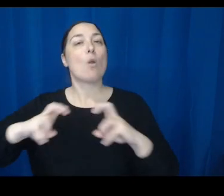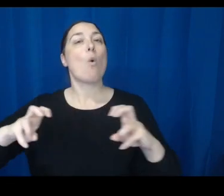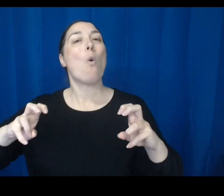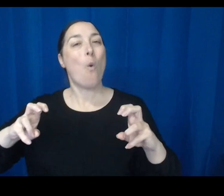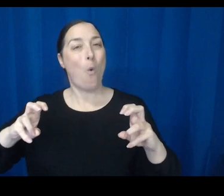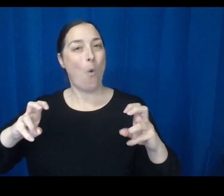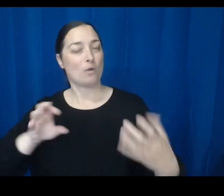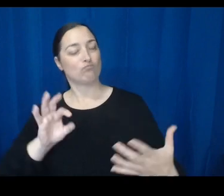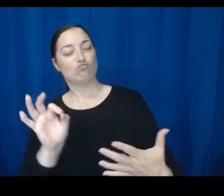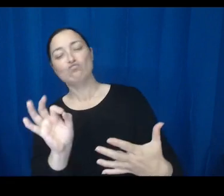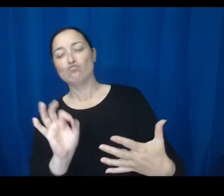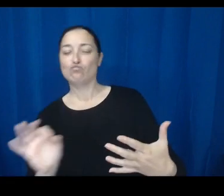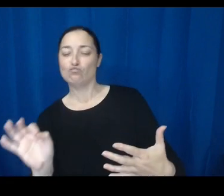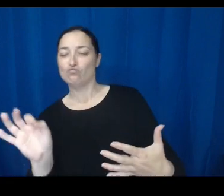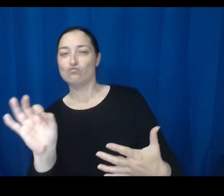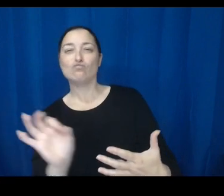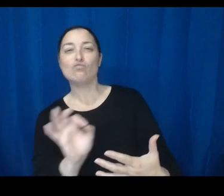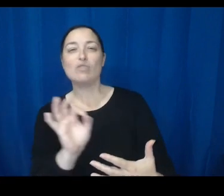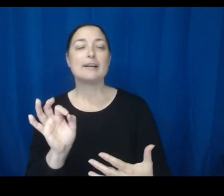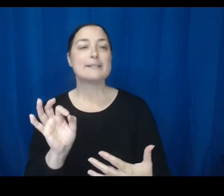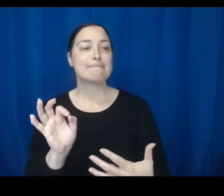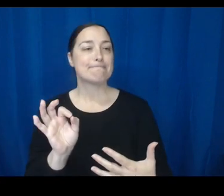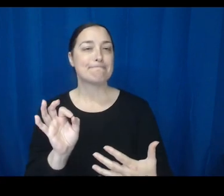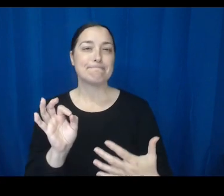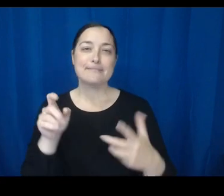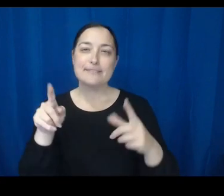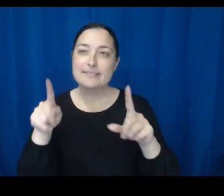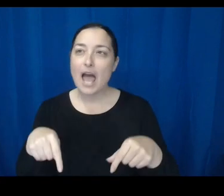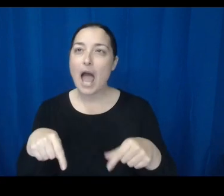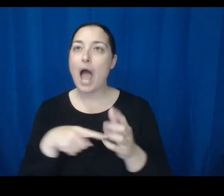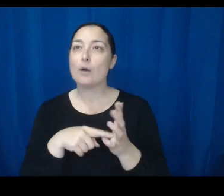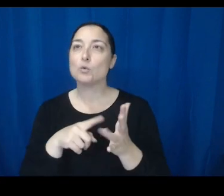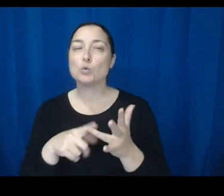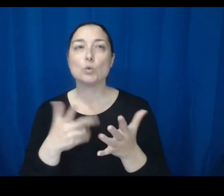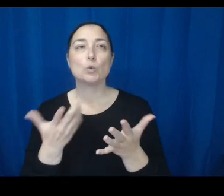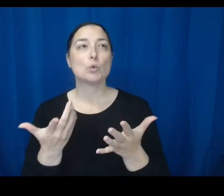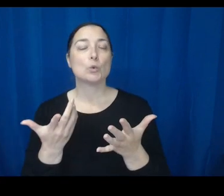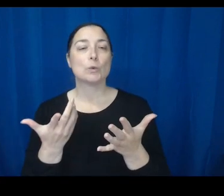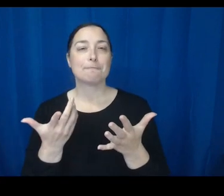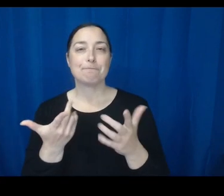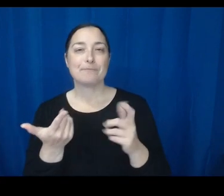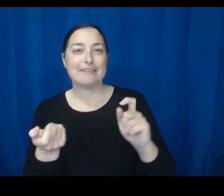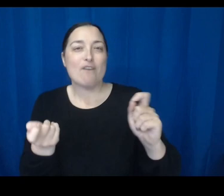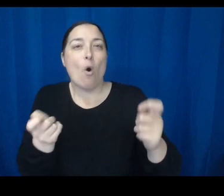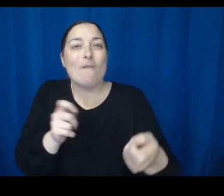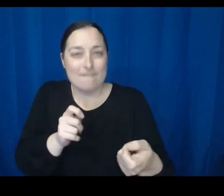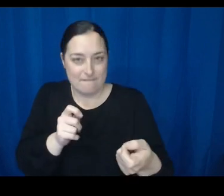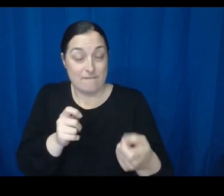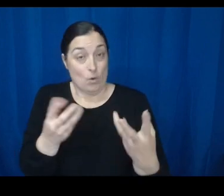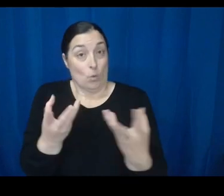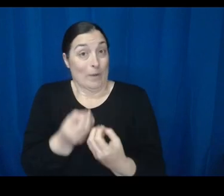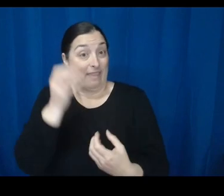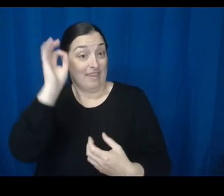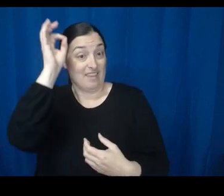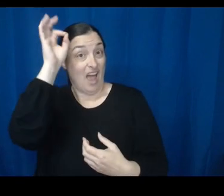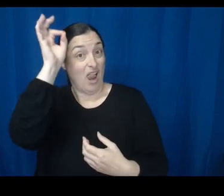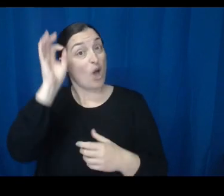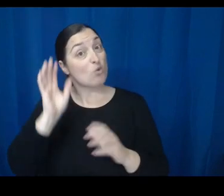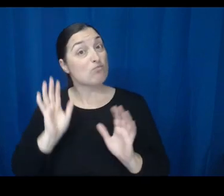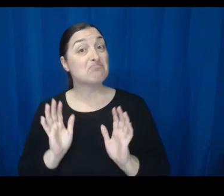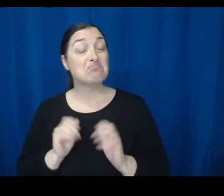medium, and to just start to define or evolve a composition just using the yellow.